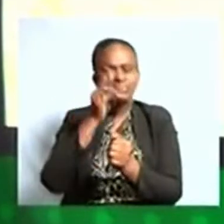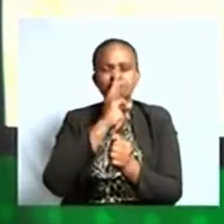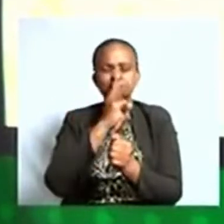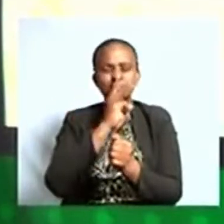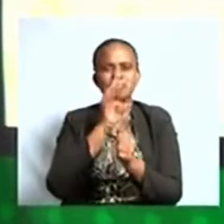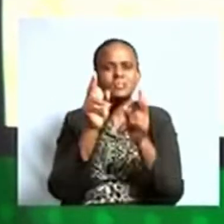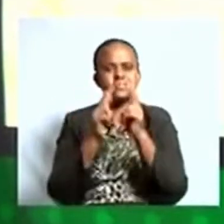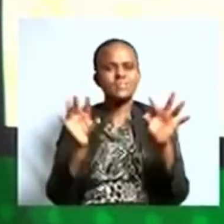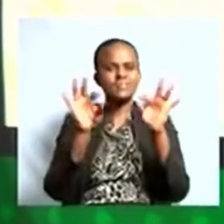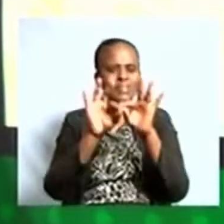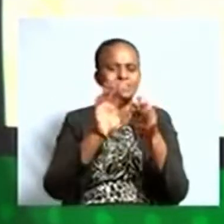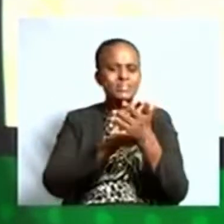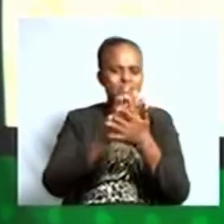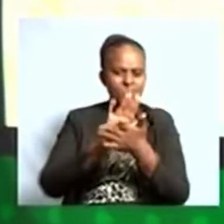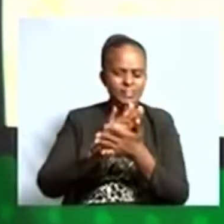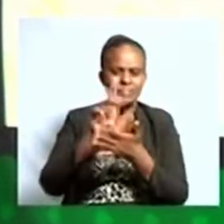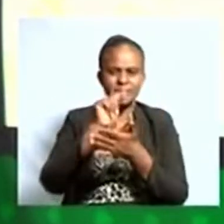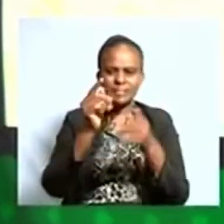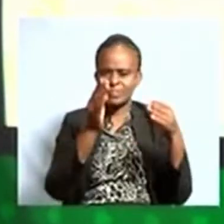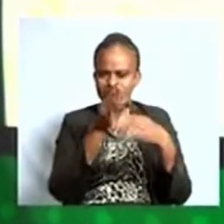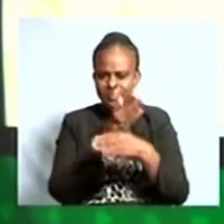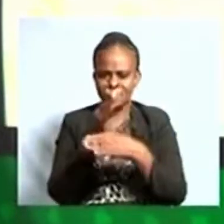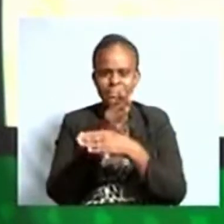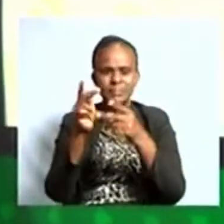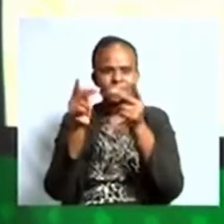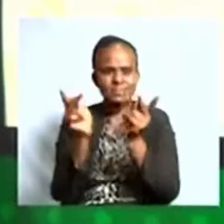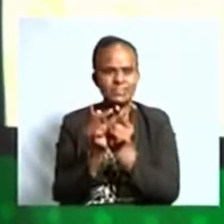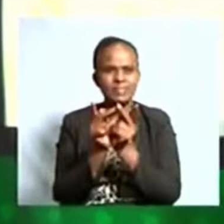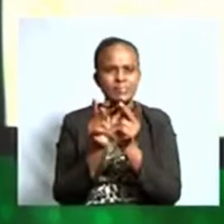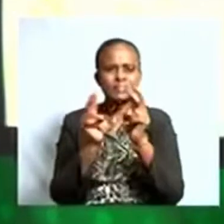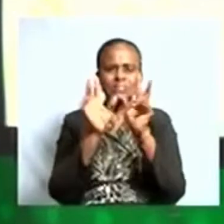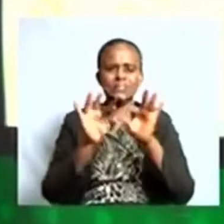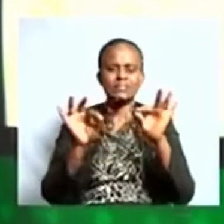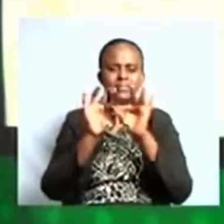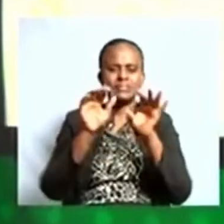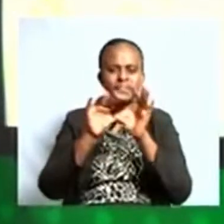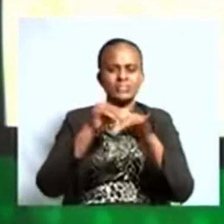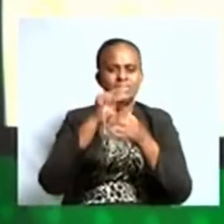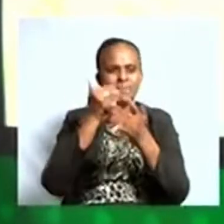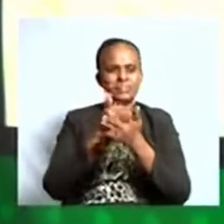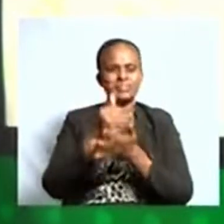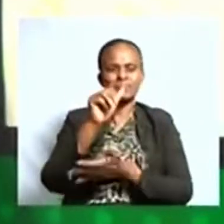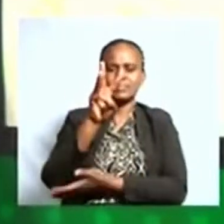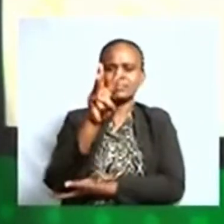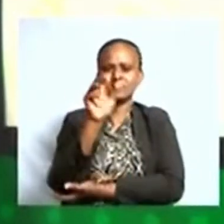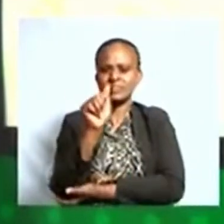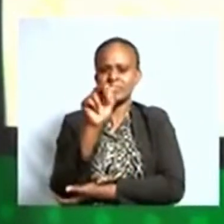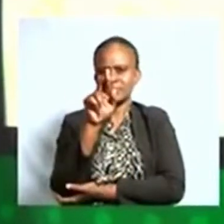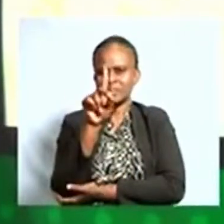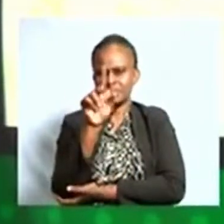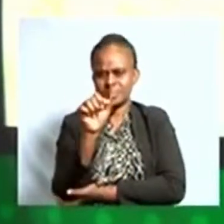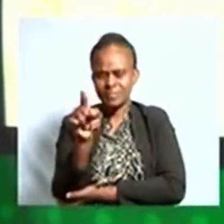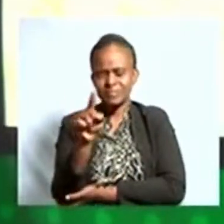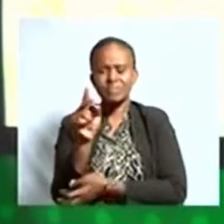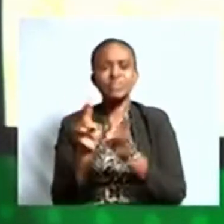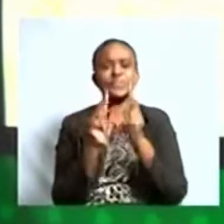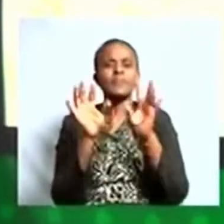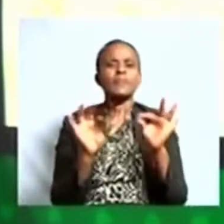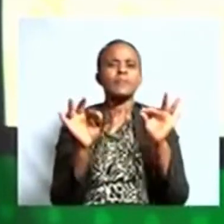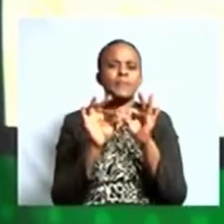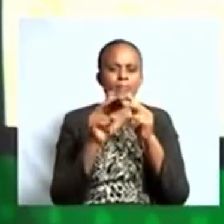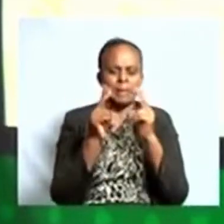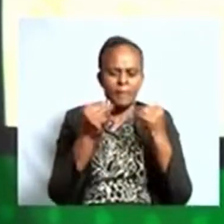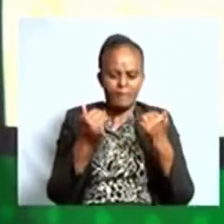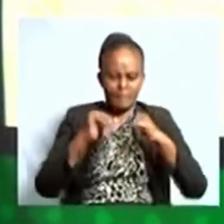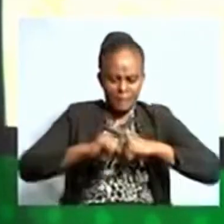sanitation is important, trading places in all our wards, these are important issues. So